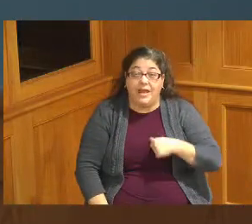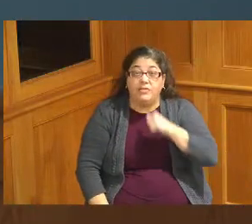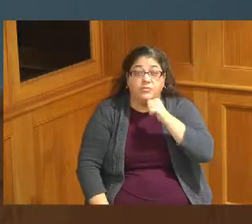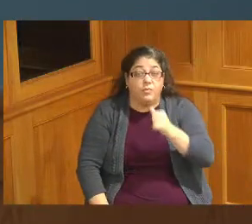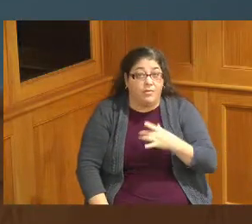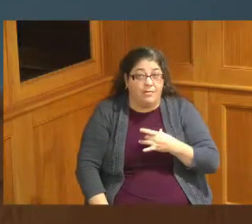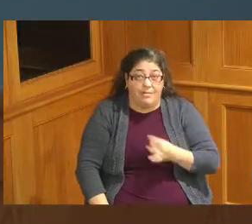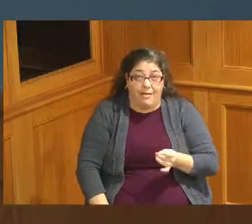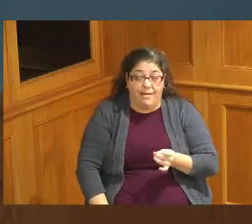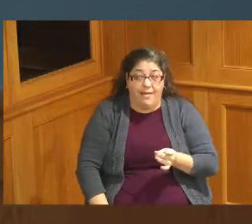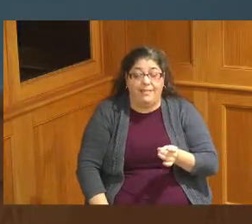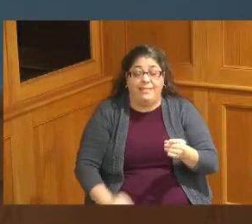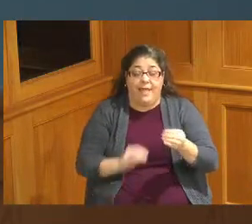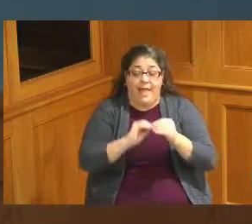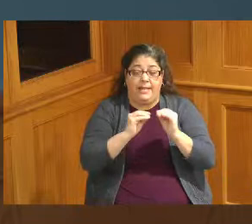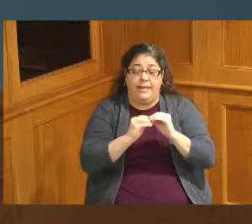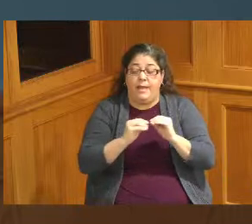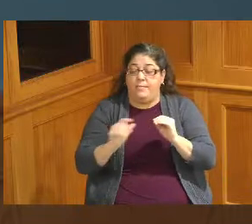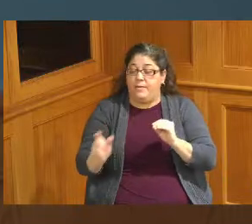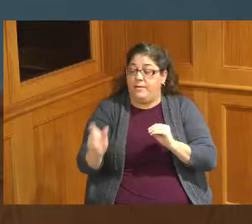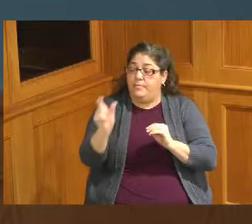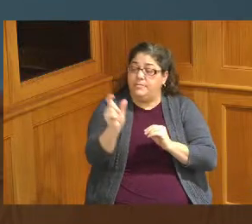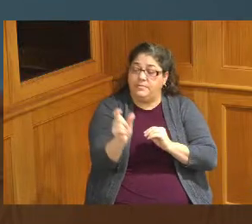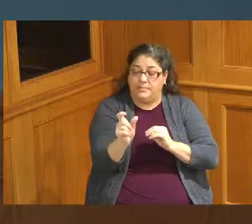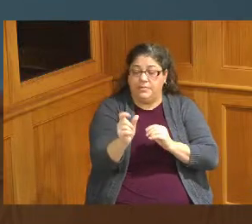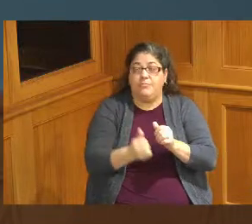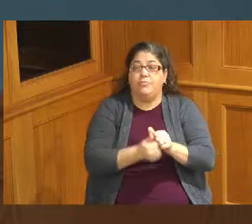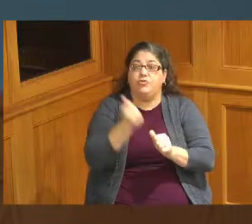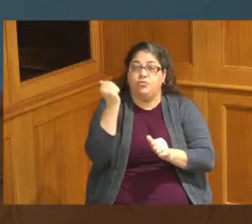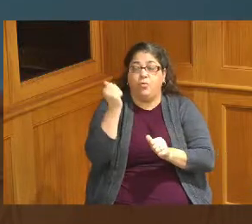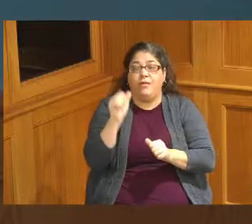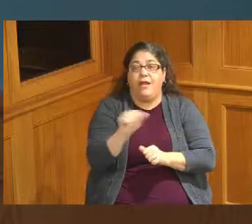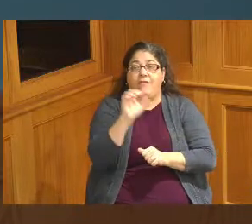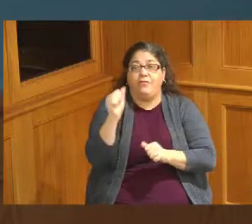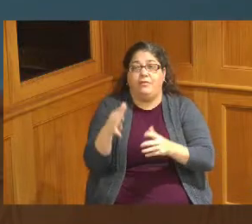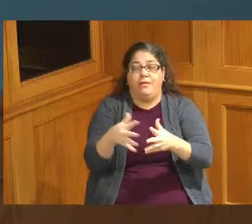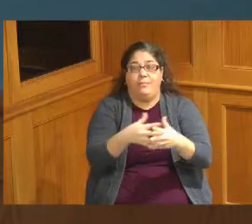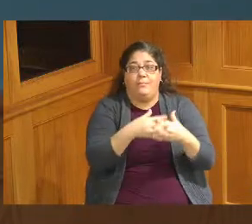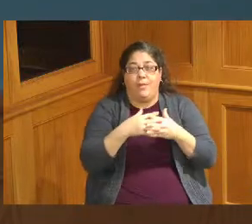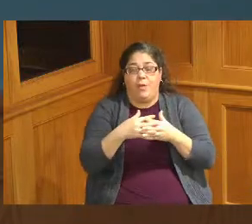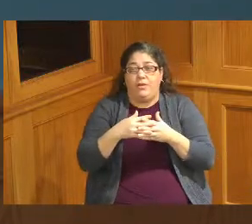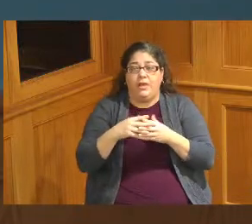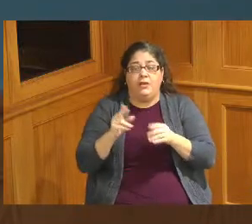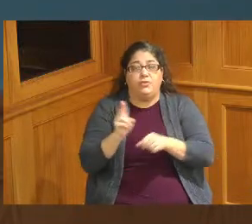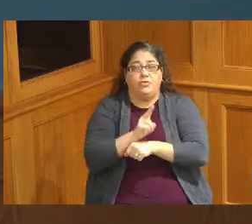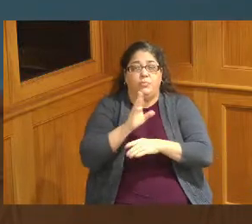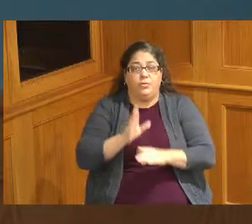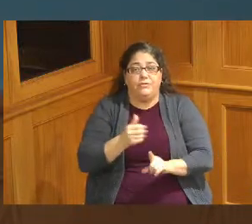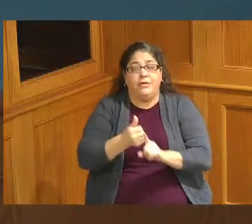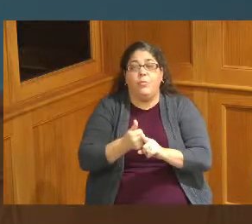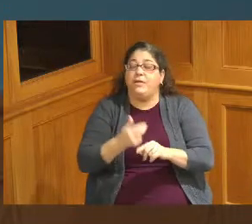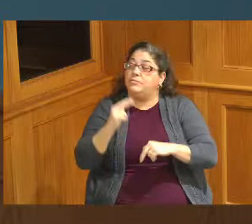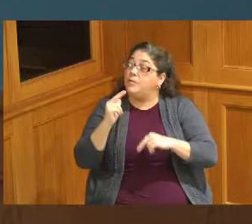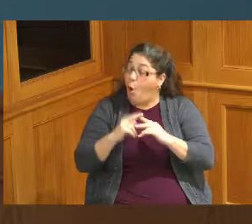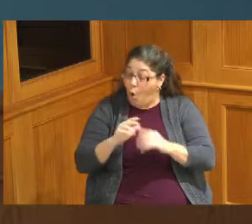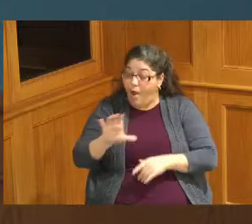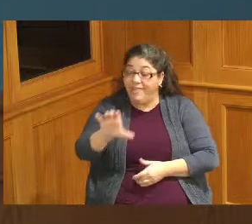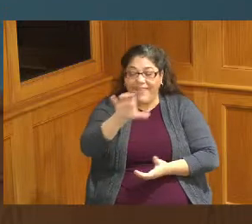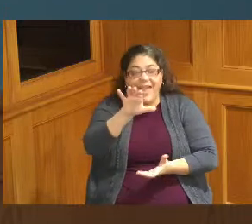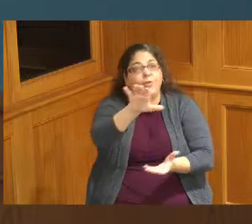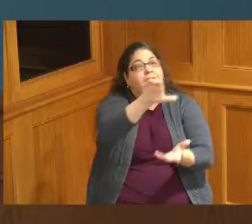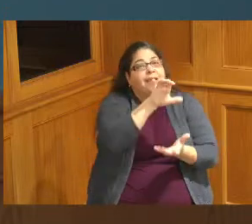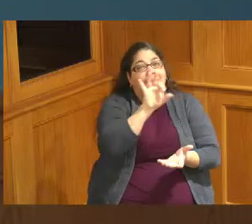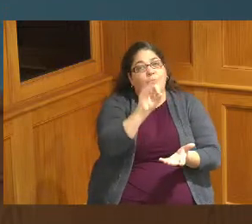this number comes in majority African-American consumers, and we put it in there and we start building garages, and we